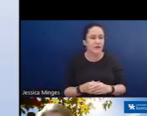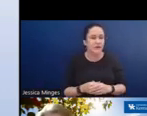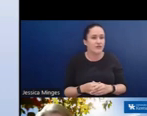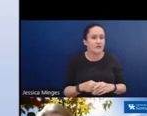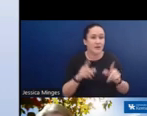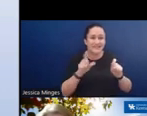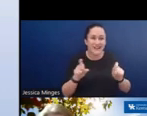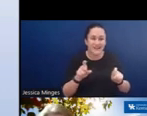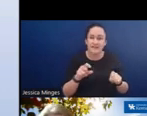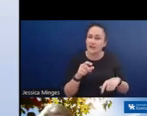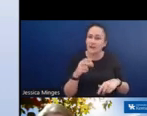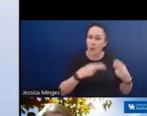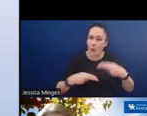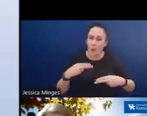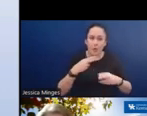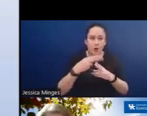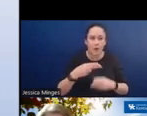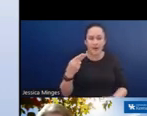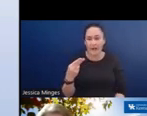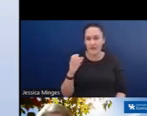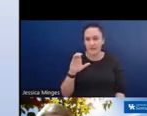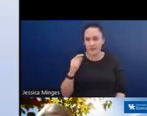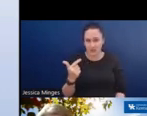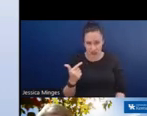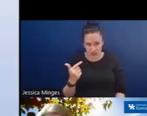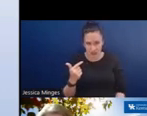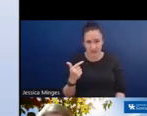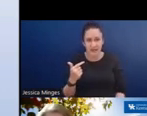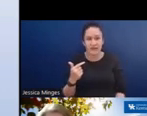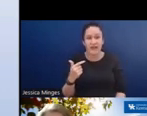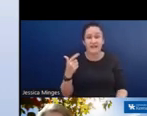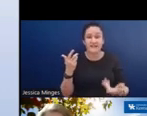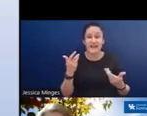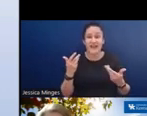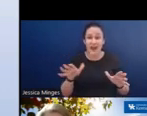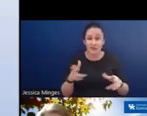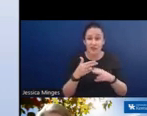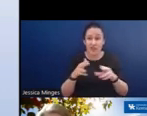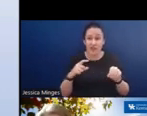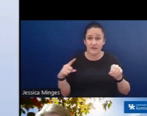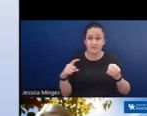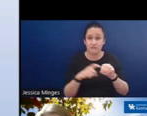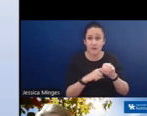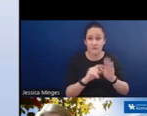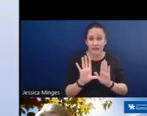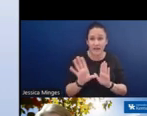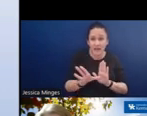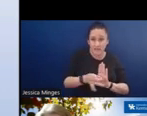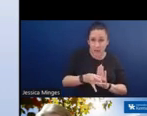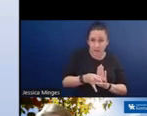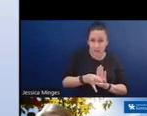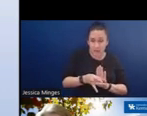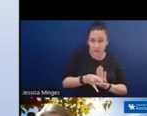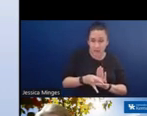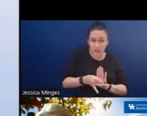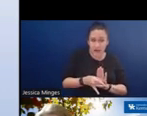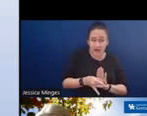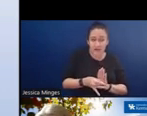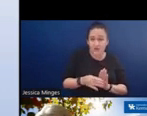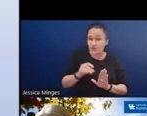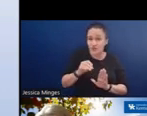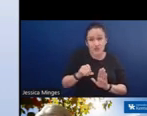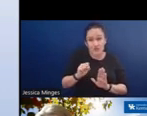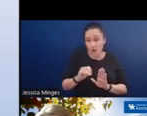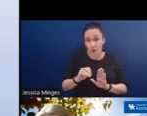hormone called HCG that's formed after the fertilized egg implants into the lining of the uterus. So you won't know if you're